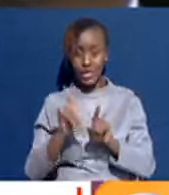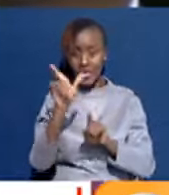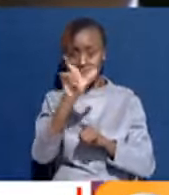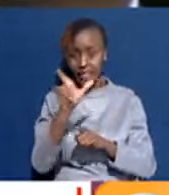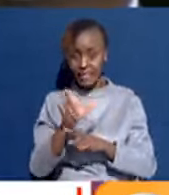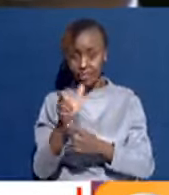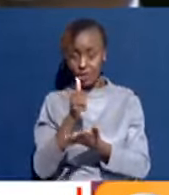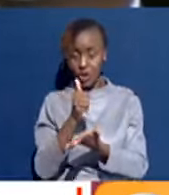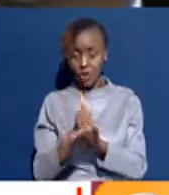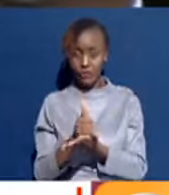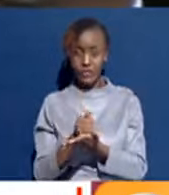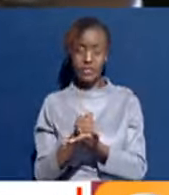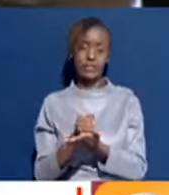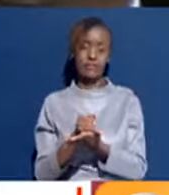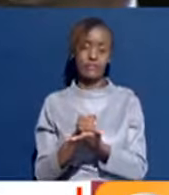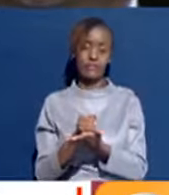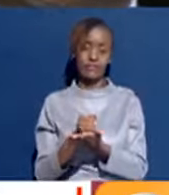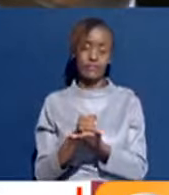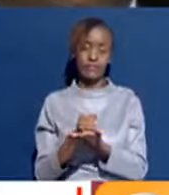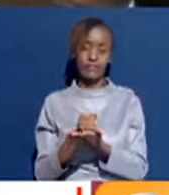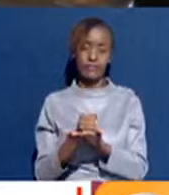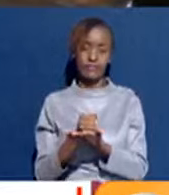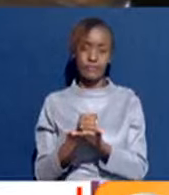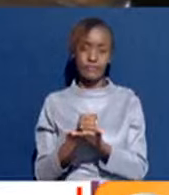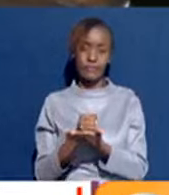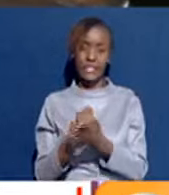offices of immigration